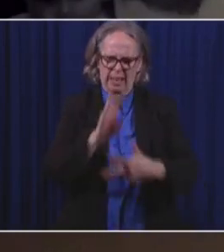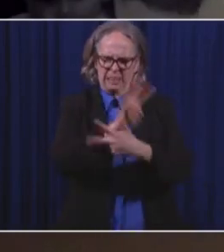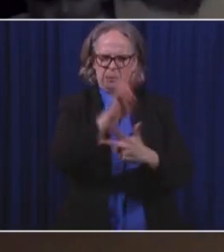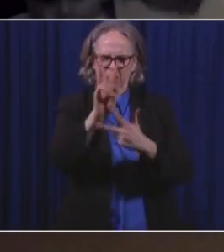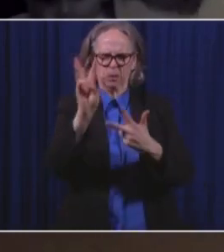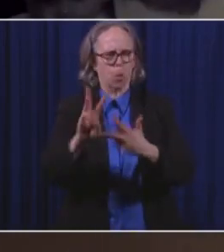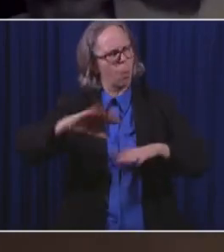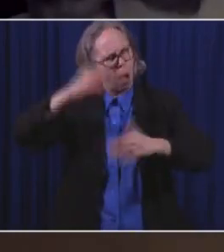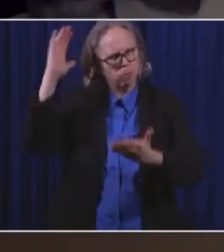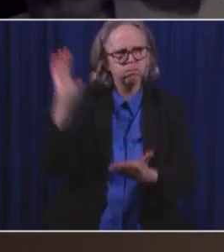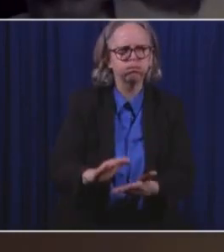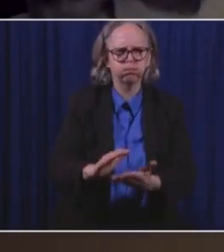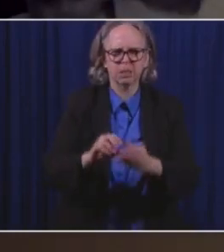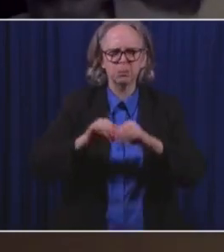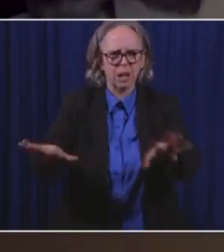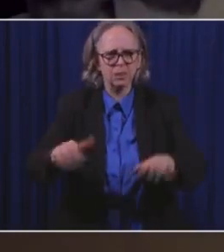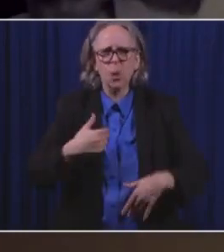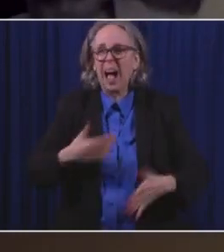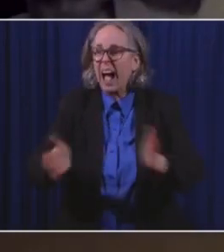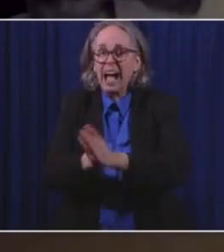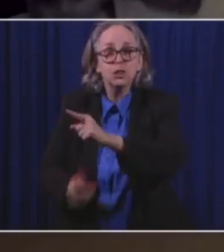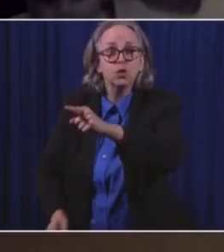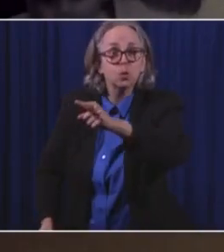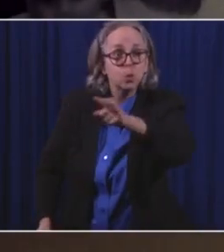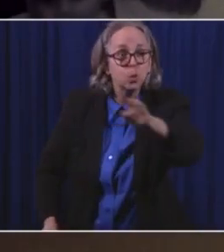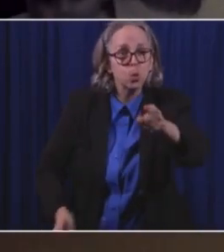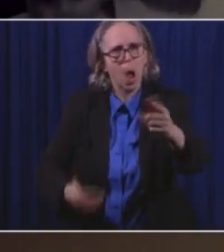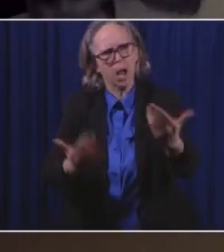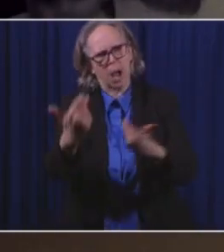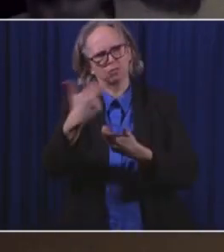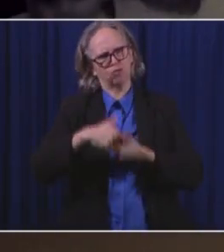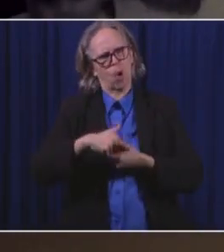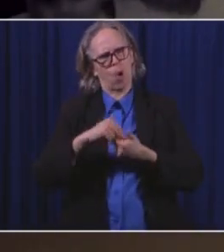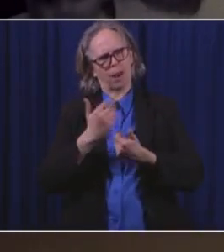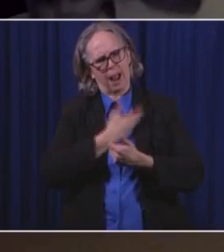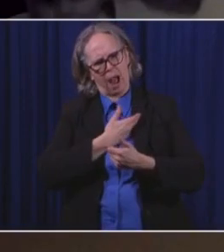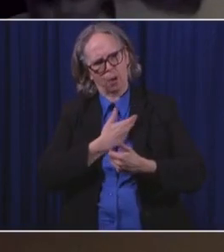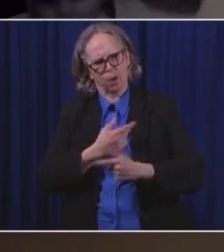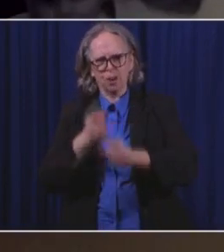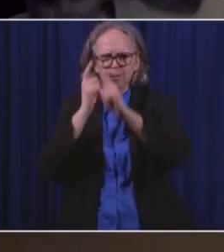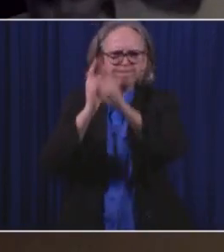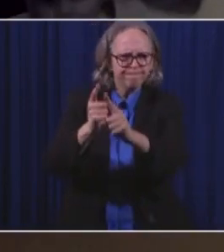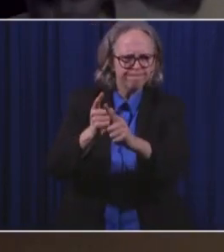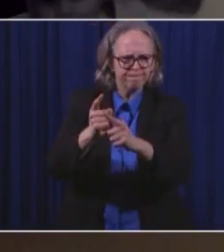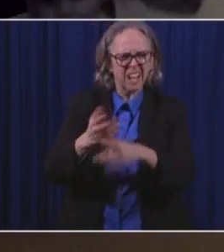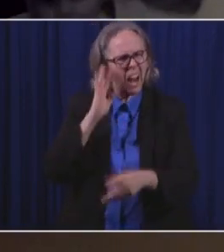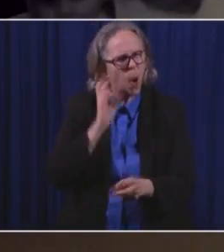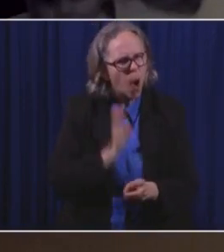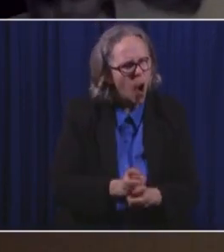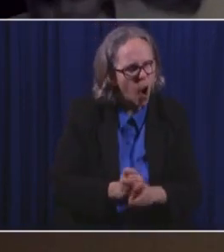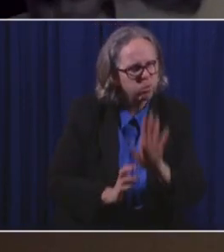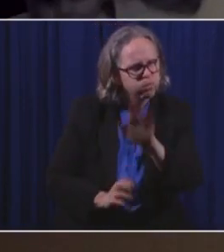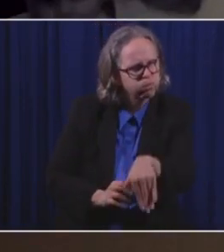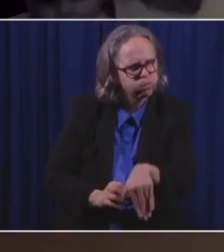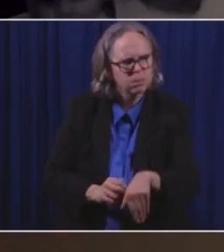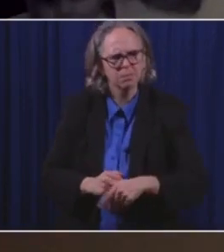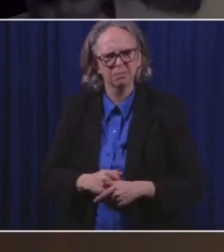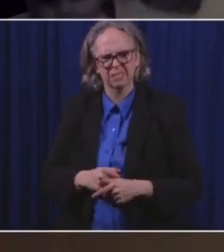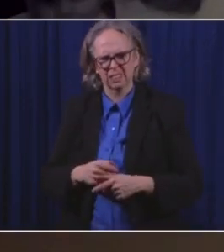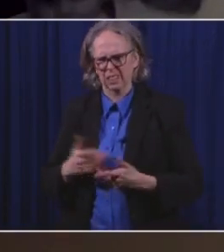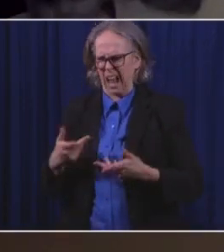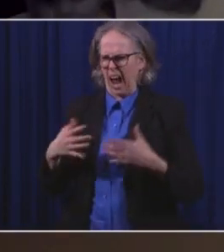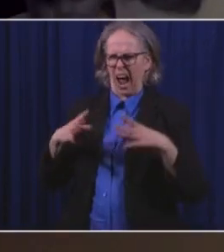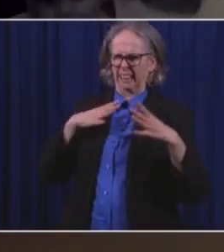each other through this. We agree that this is difficult. We all feel tempted during the holiday season to get together, and if we